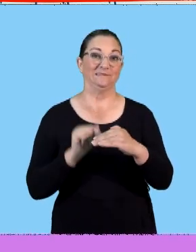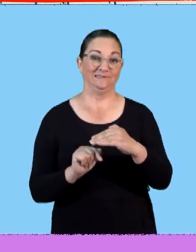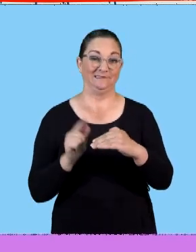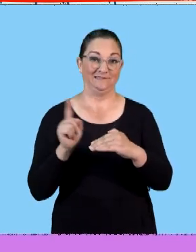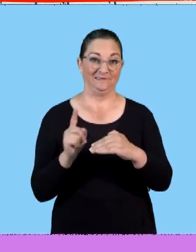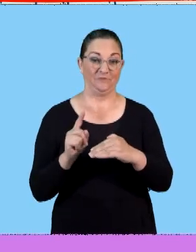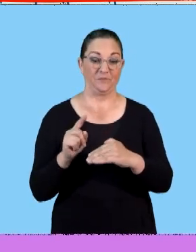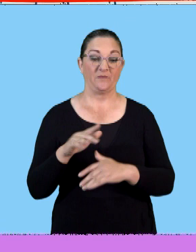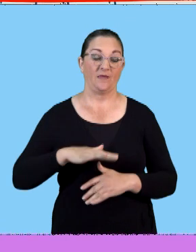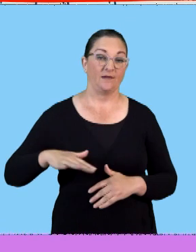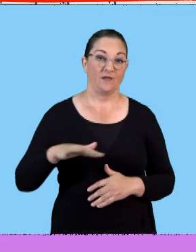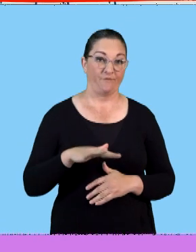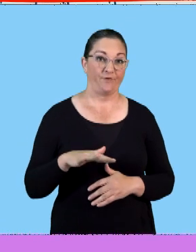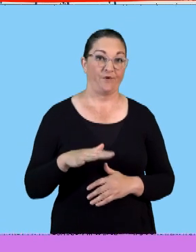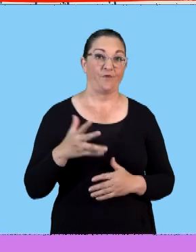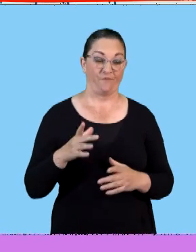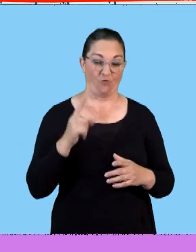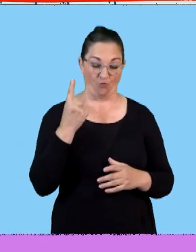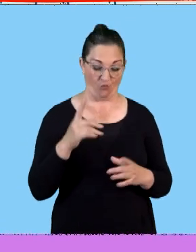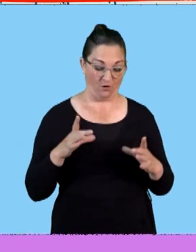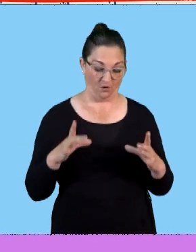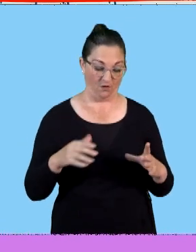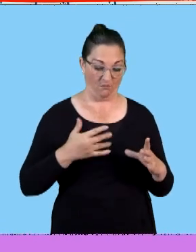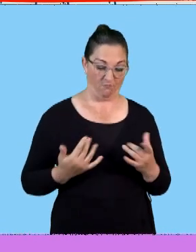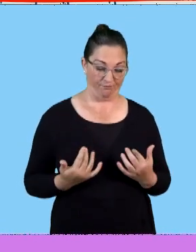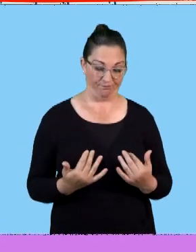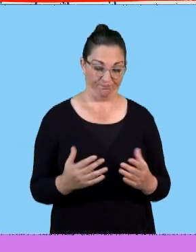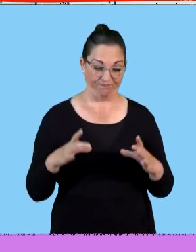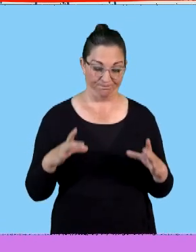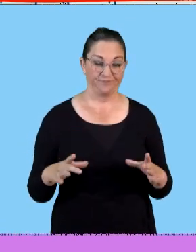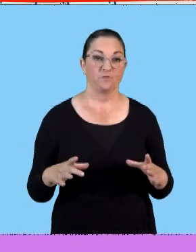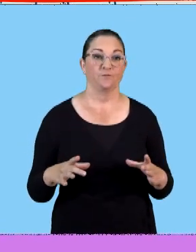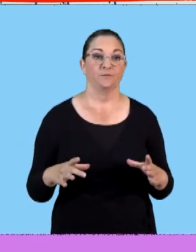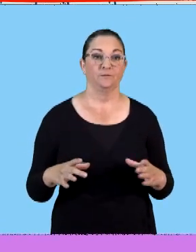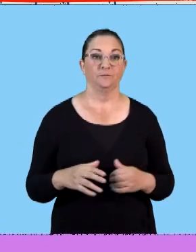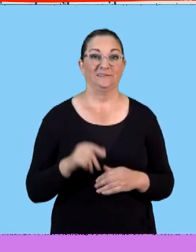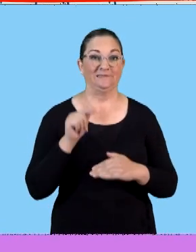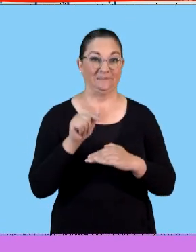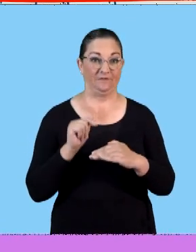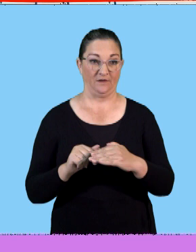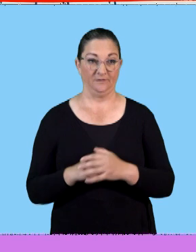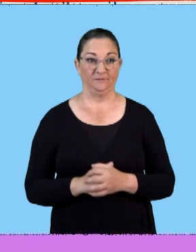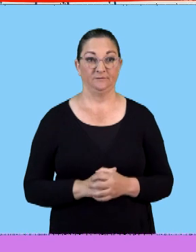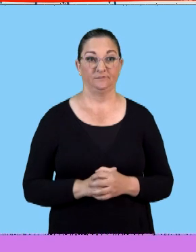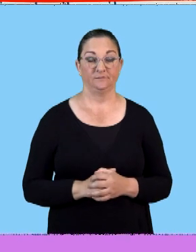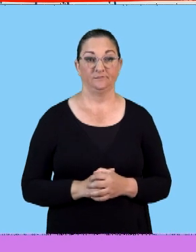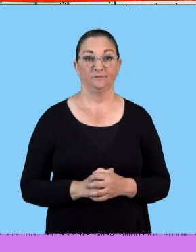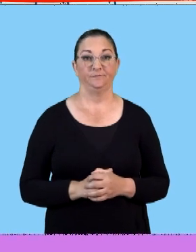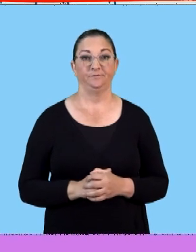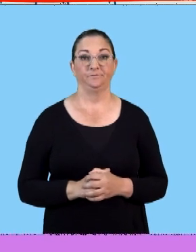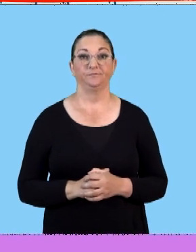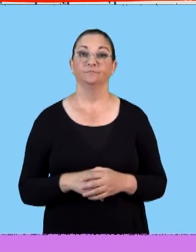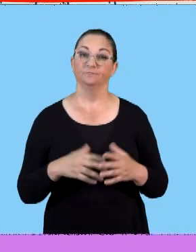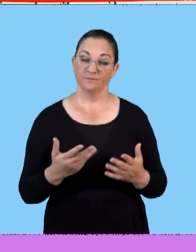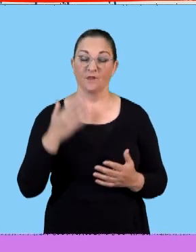divided by the area of one sod of grass. Guys, are we clear